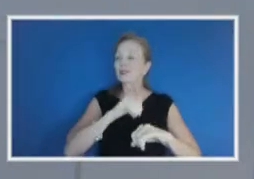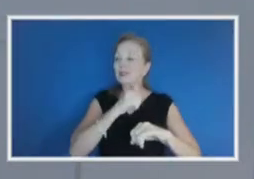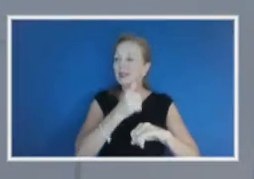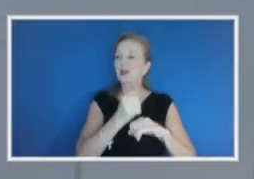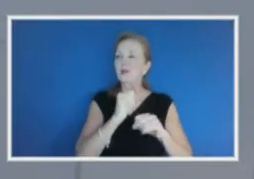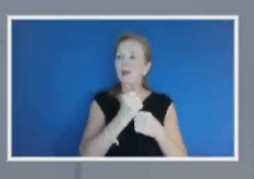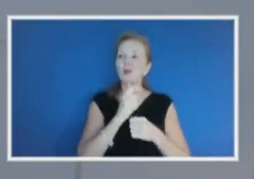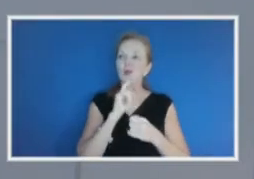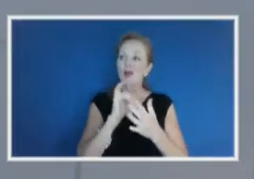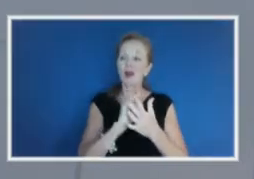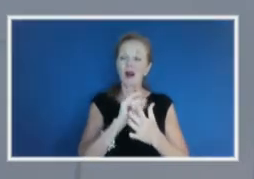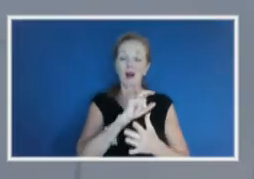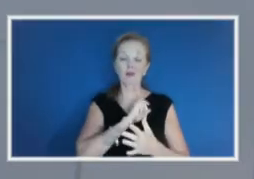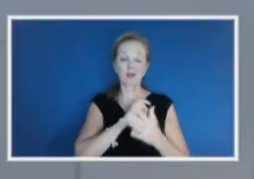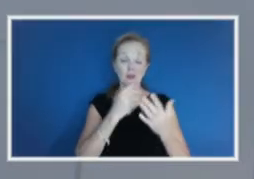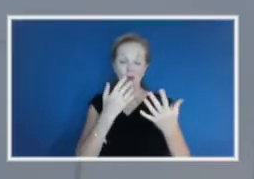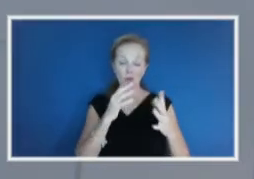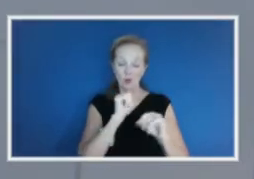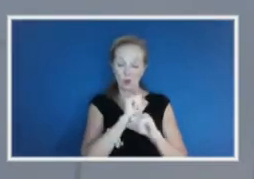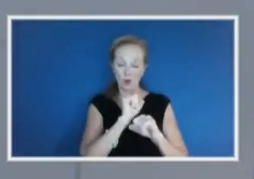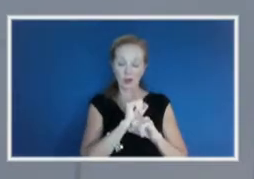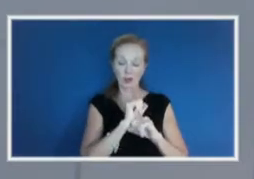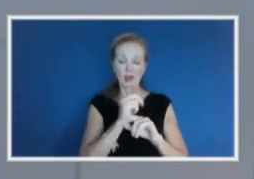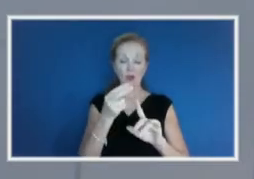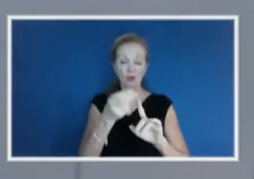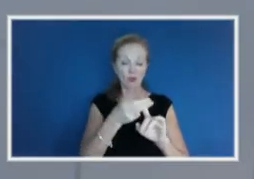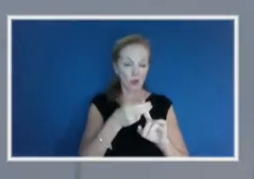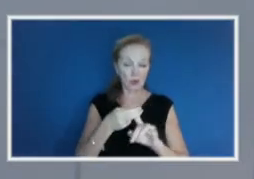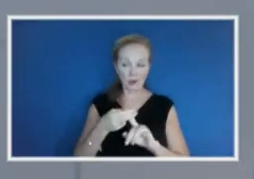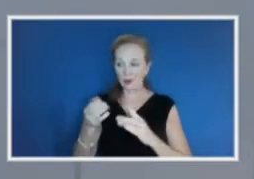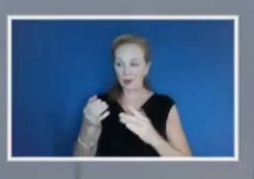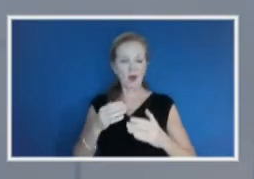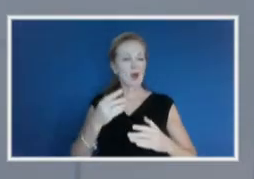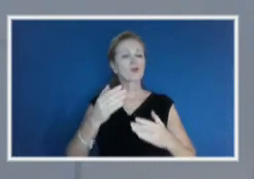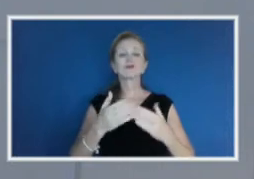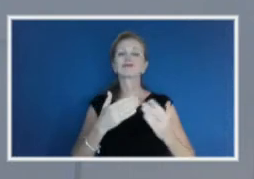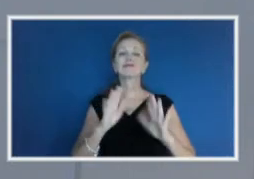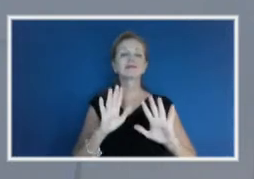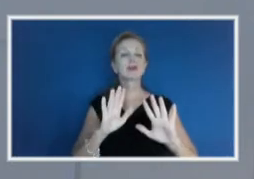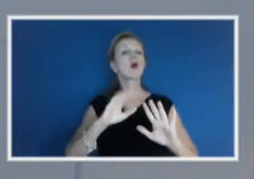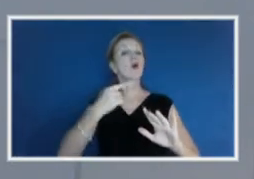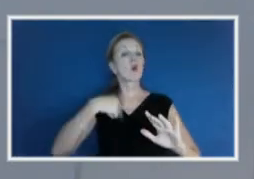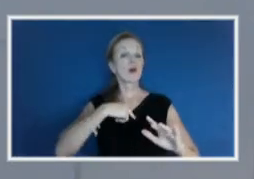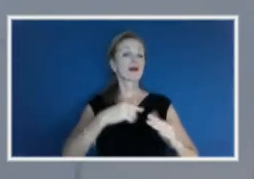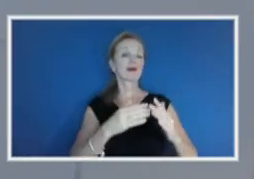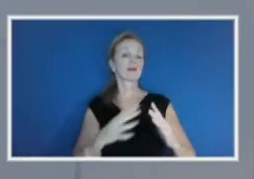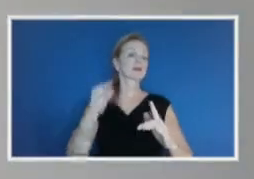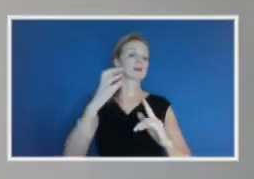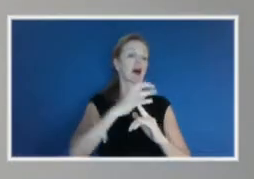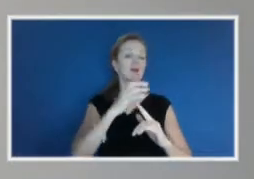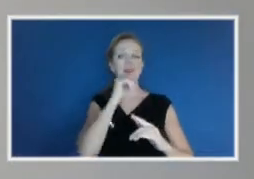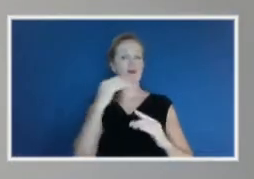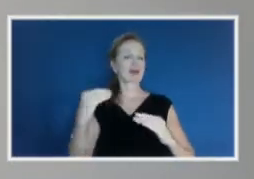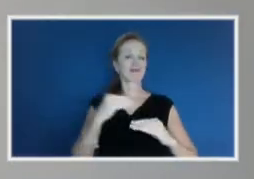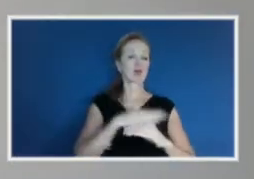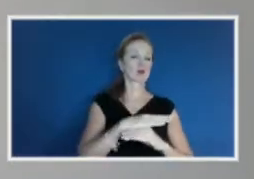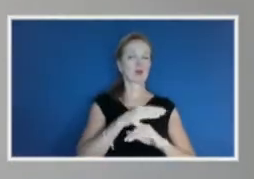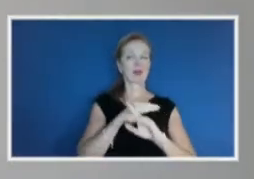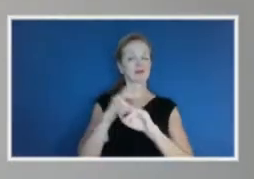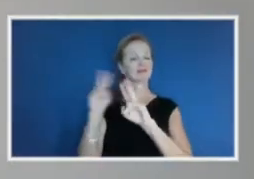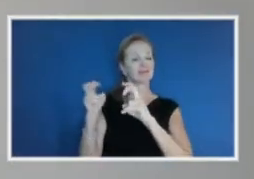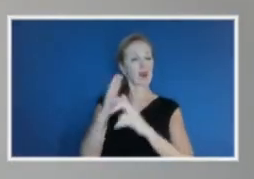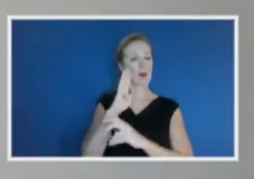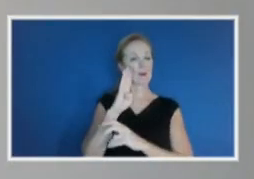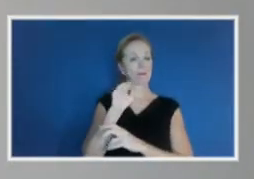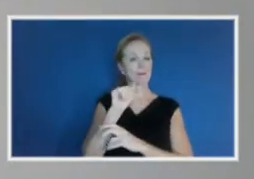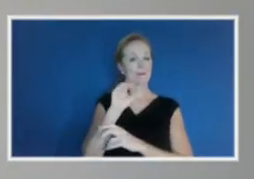the force now, that we got the best of the best and that we're not being infiltrated by some of these bad boys? Yeah, we've heard that